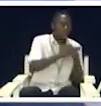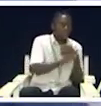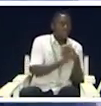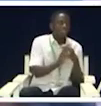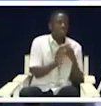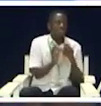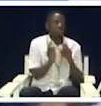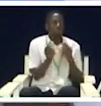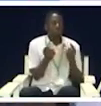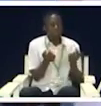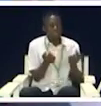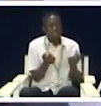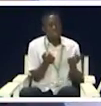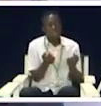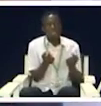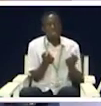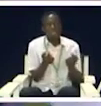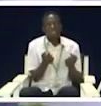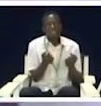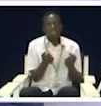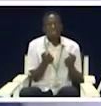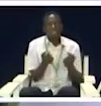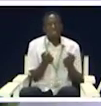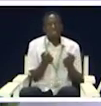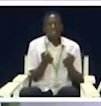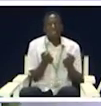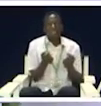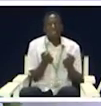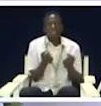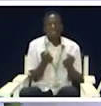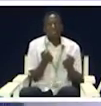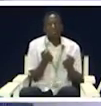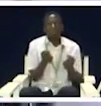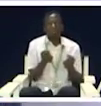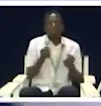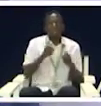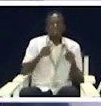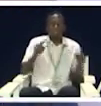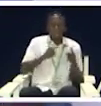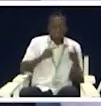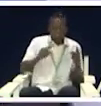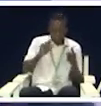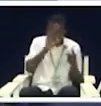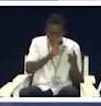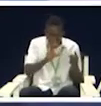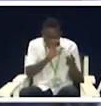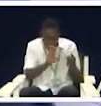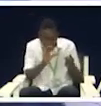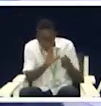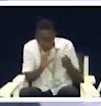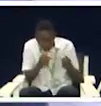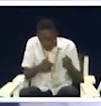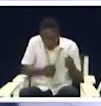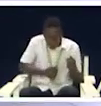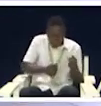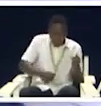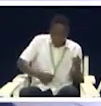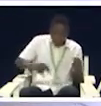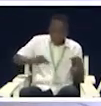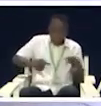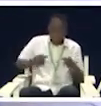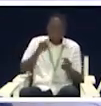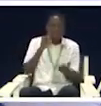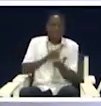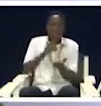hospital. After a laparoscopy was done on me just to check what was really the cause, because the doctors couldn't find